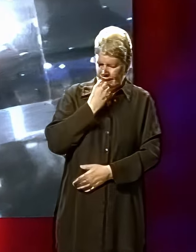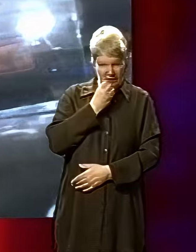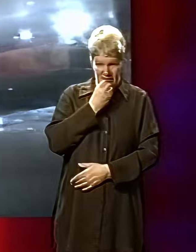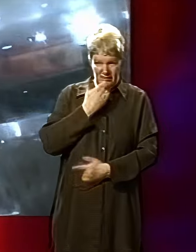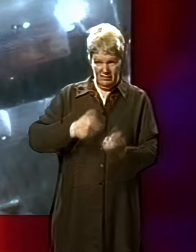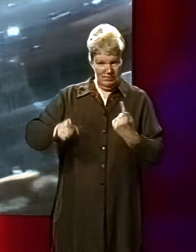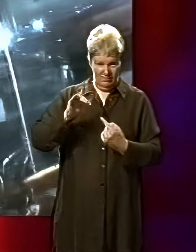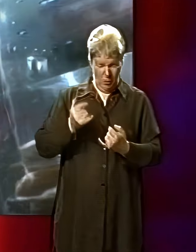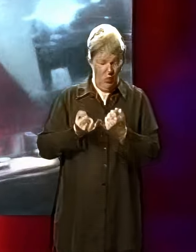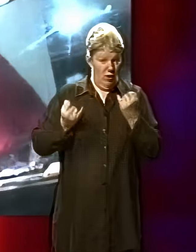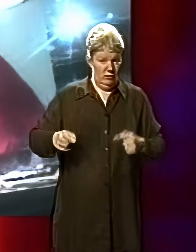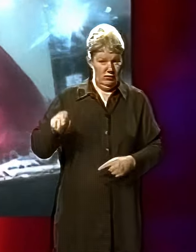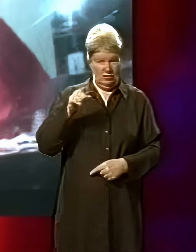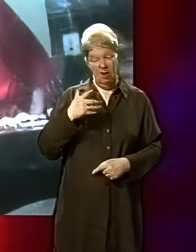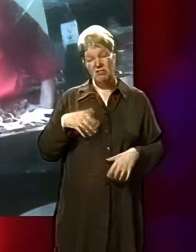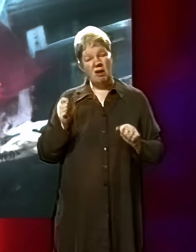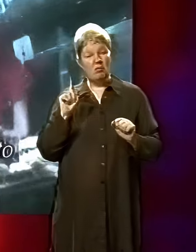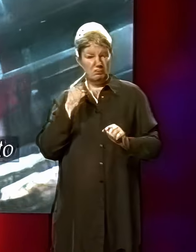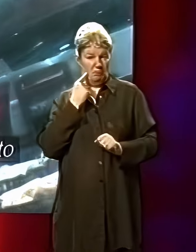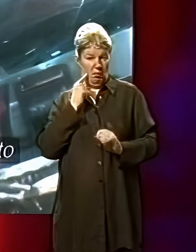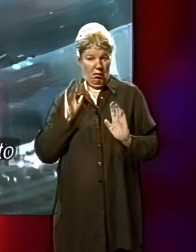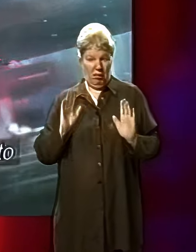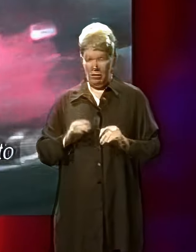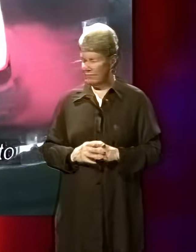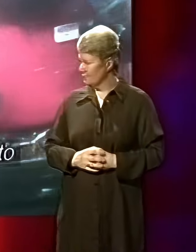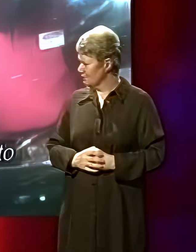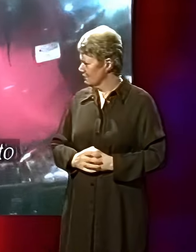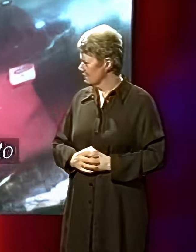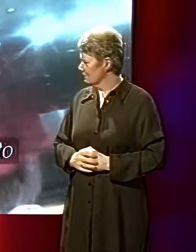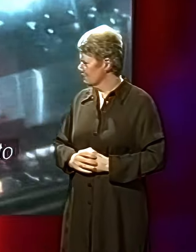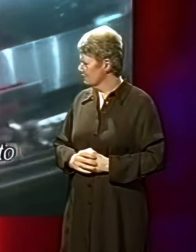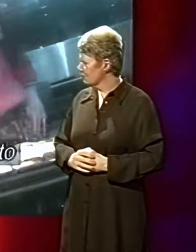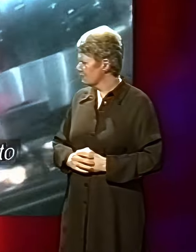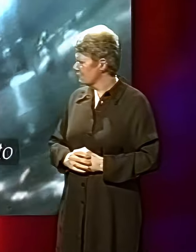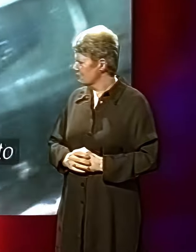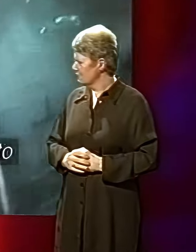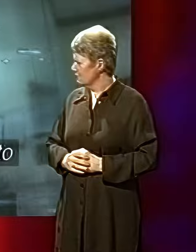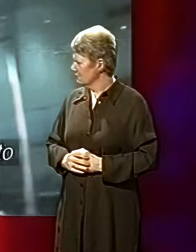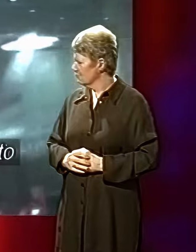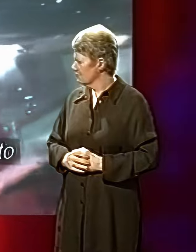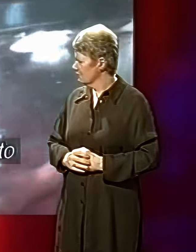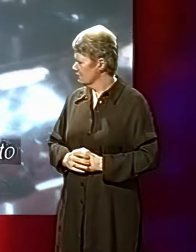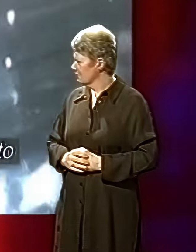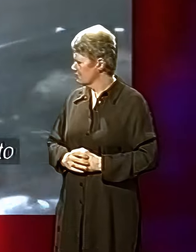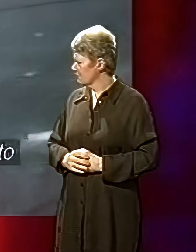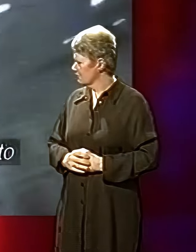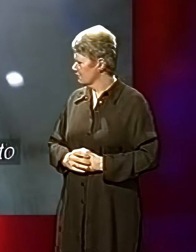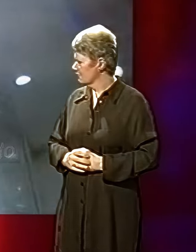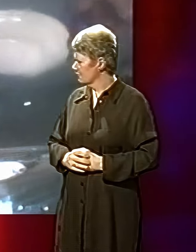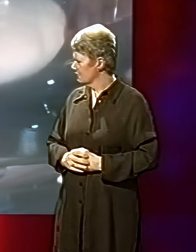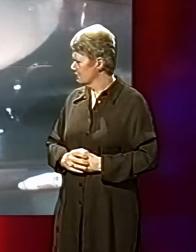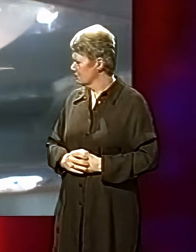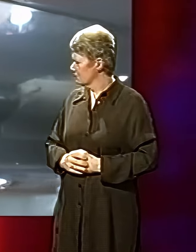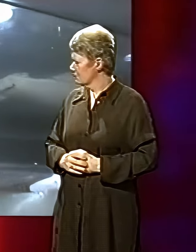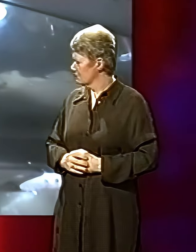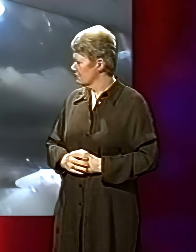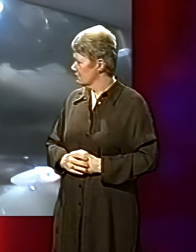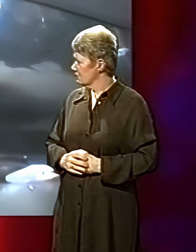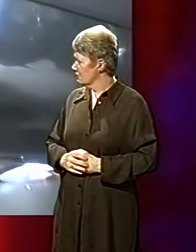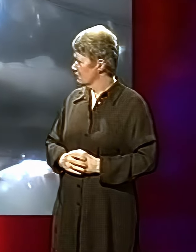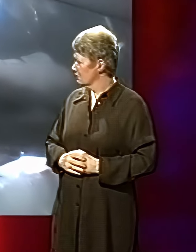We started with something simple. Can I get a jacket potato with beans, please?